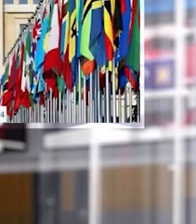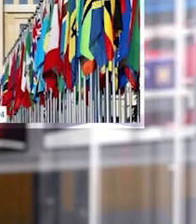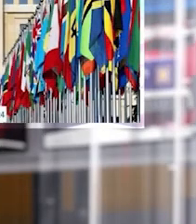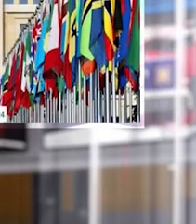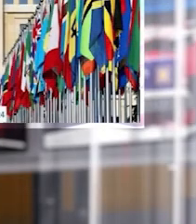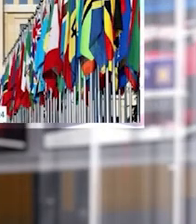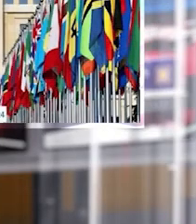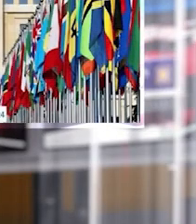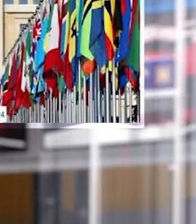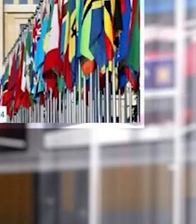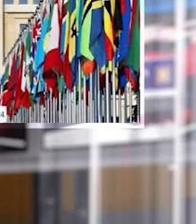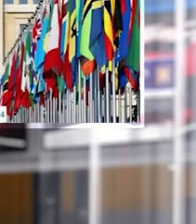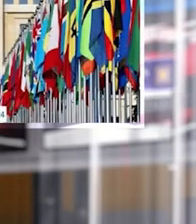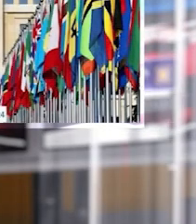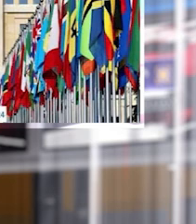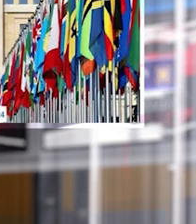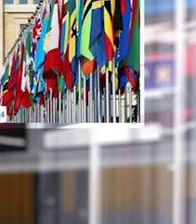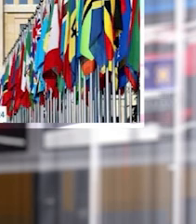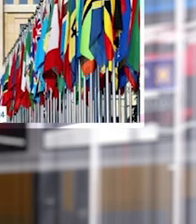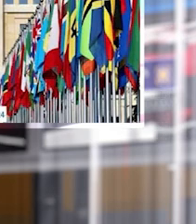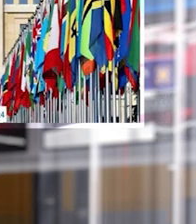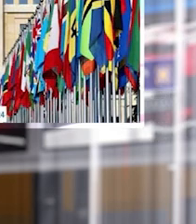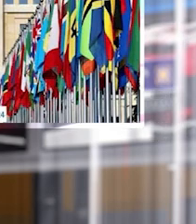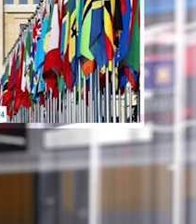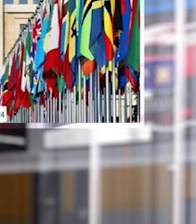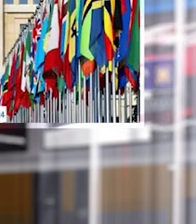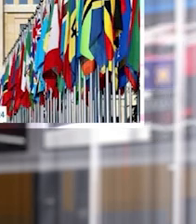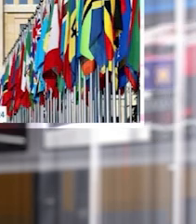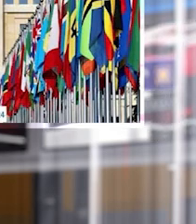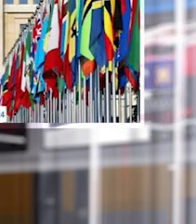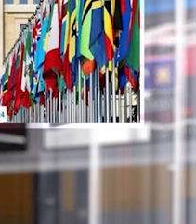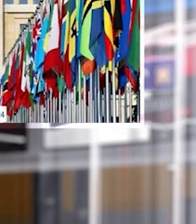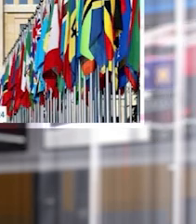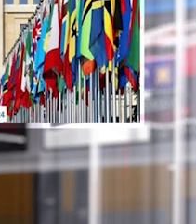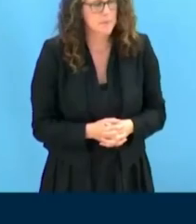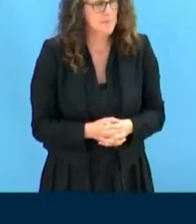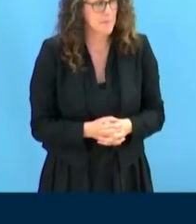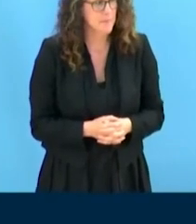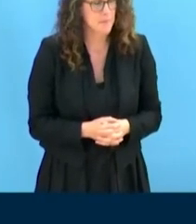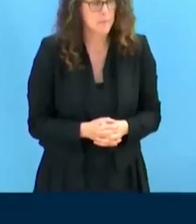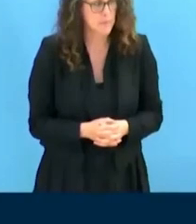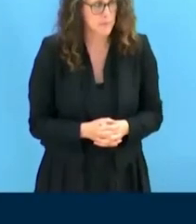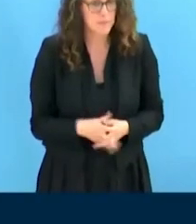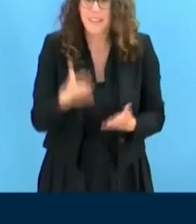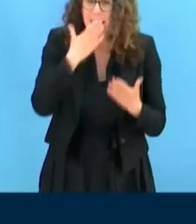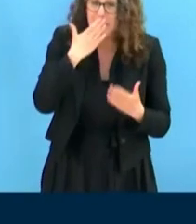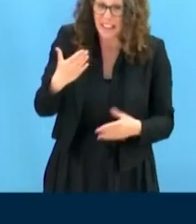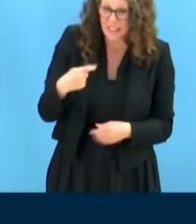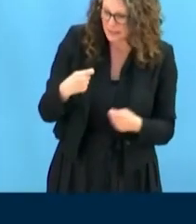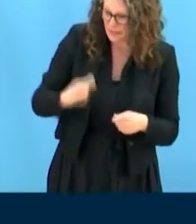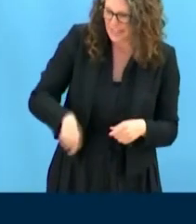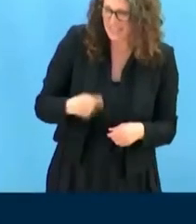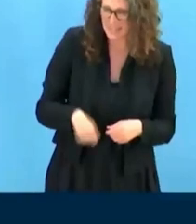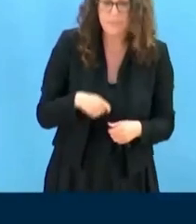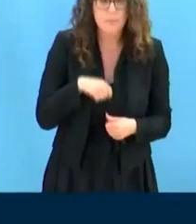Geneva, from June 18 to July 12, the 56th session took place of the United Nations Human Rights Council. Within the framework of the sessions,